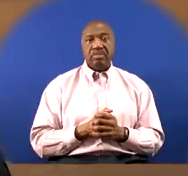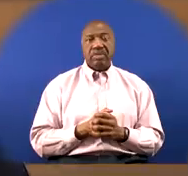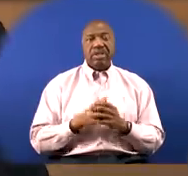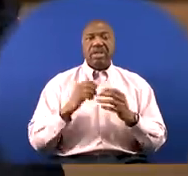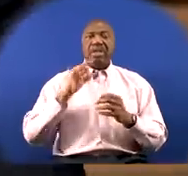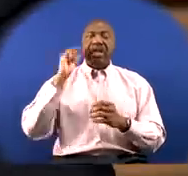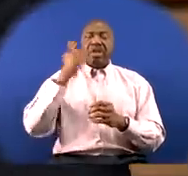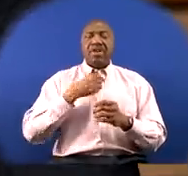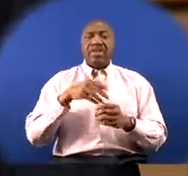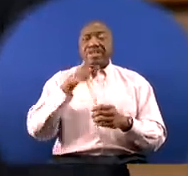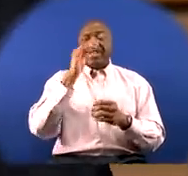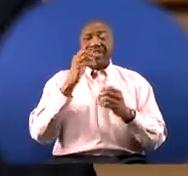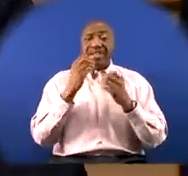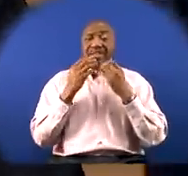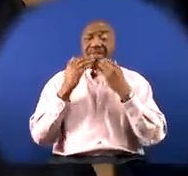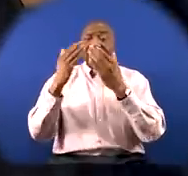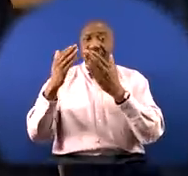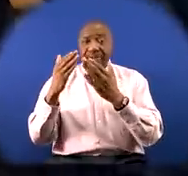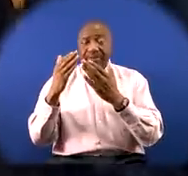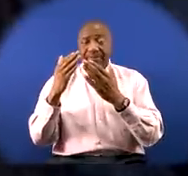Gracious God, we give you thanks today